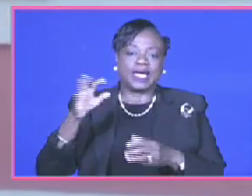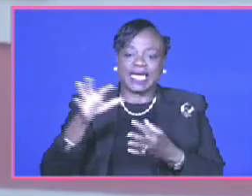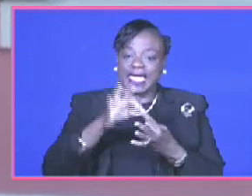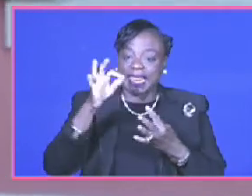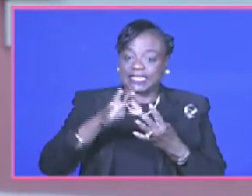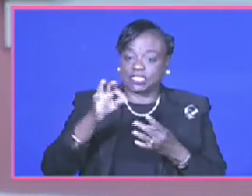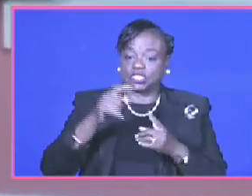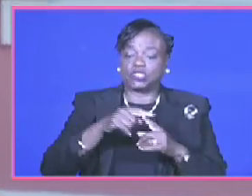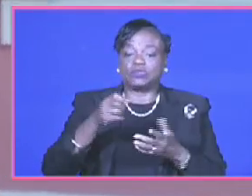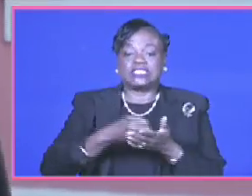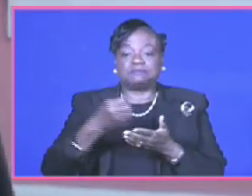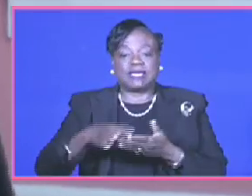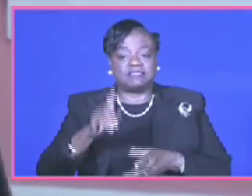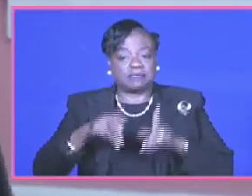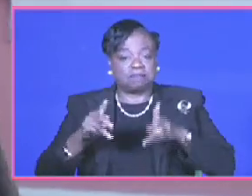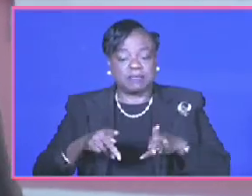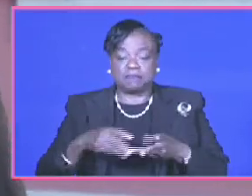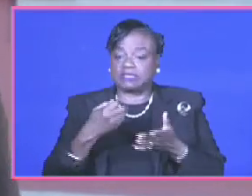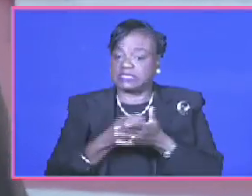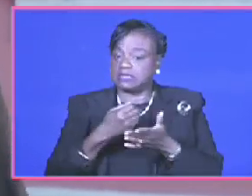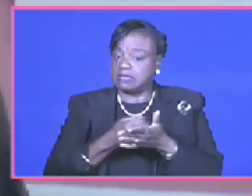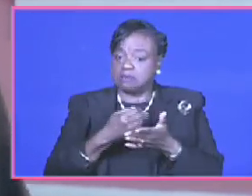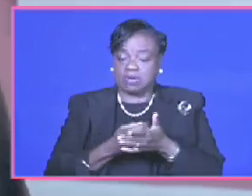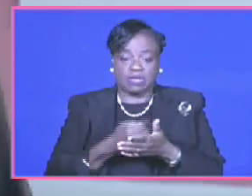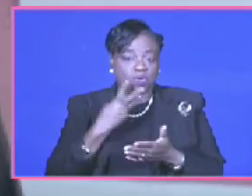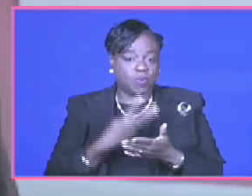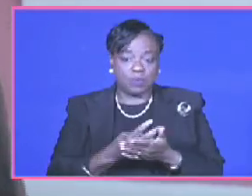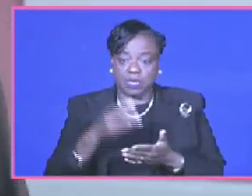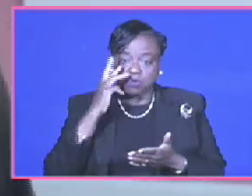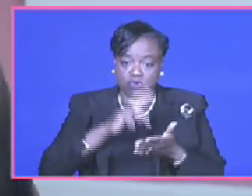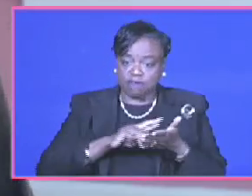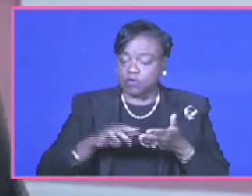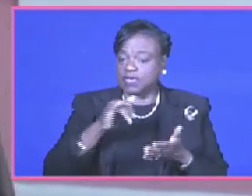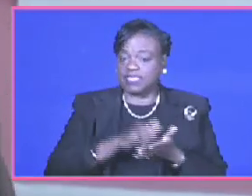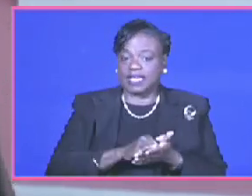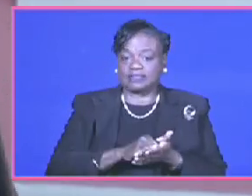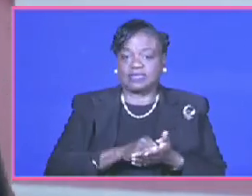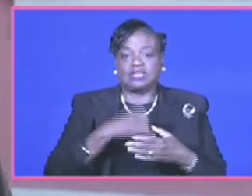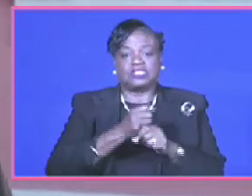people's money prudently and wisely, so I'm sure we're reviewing that to see whether we're getting bang for buck.